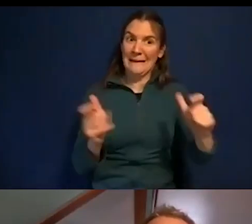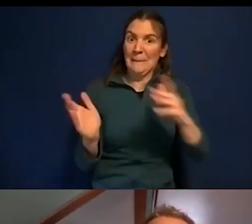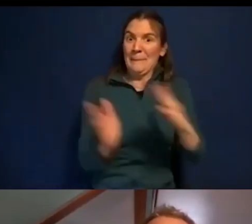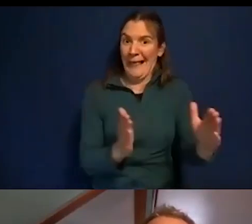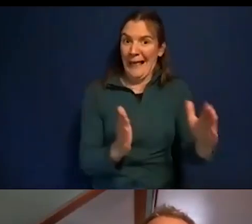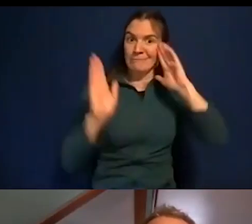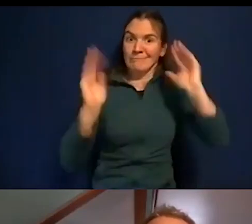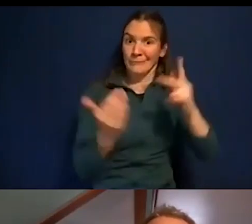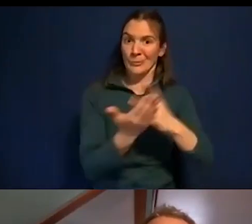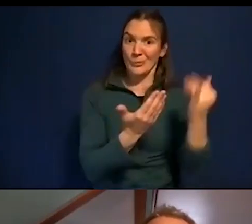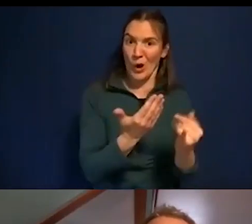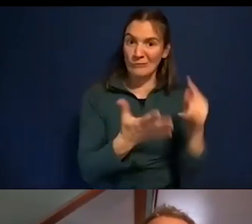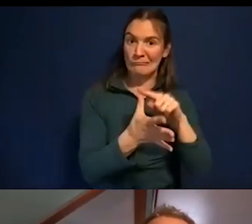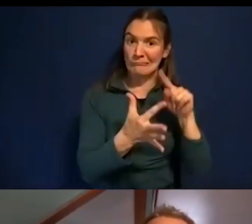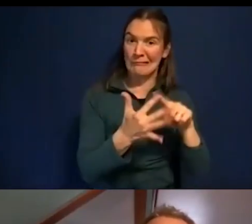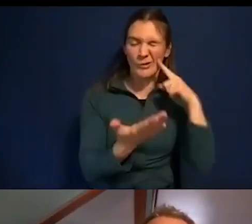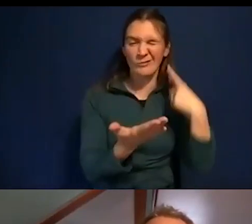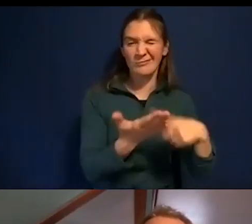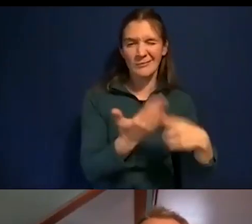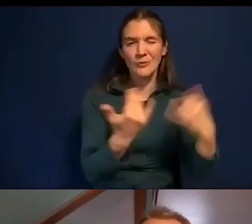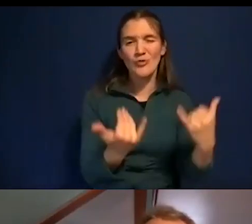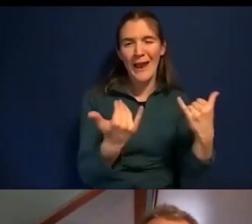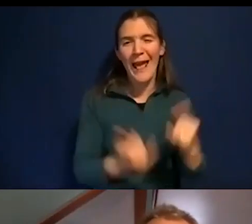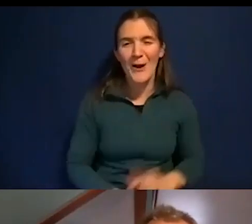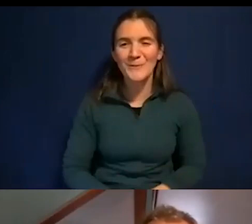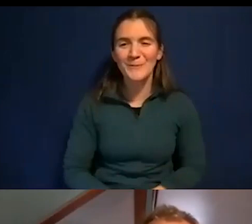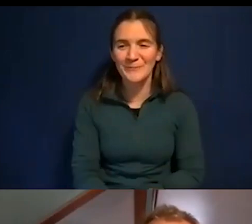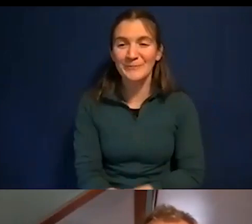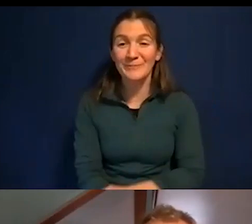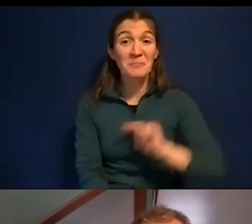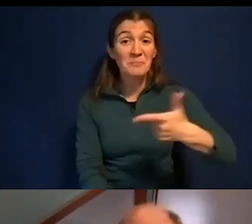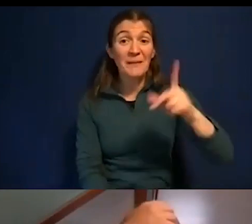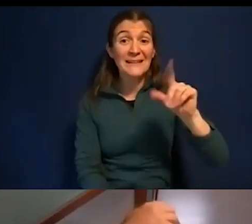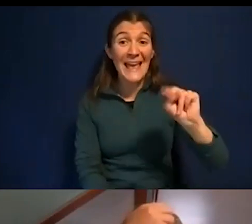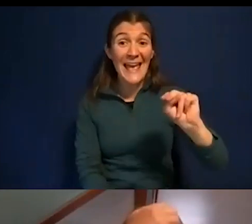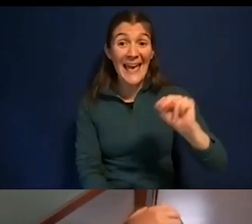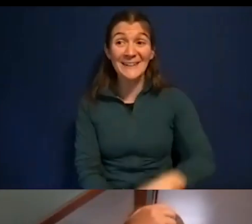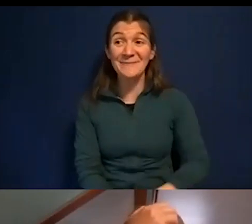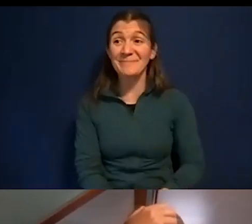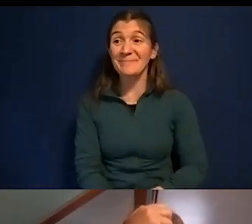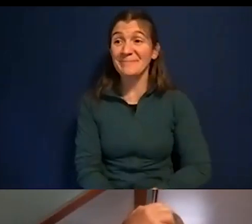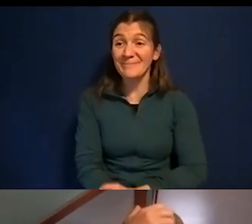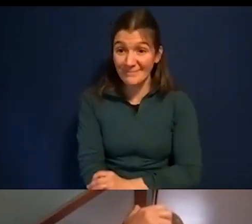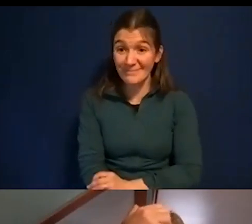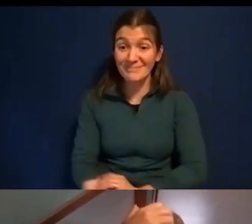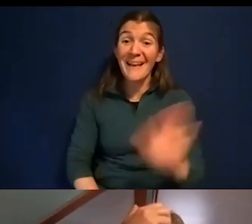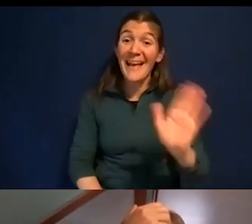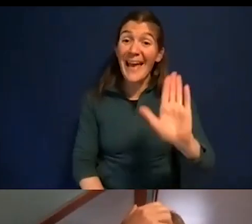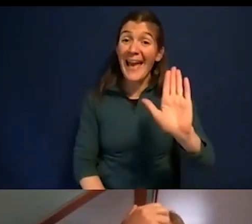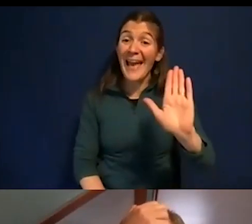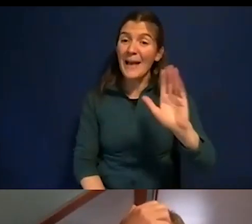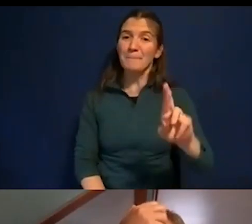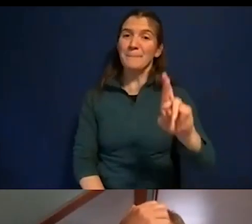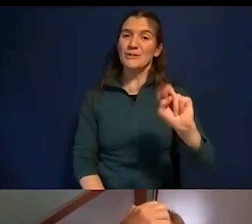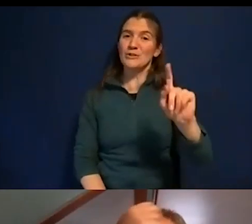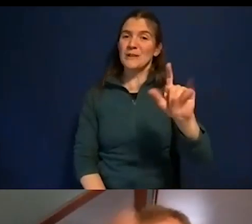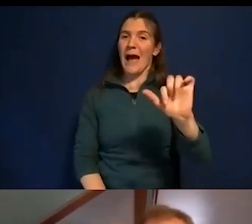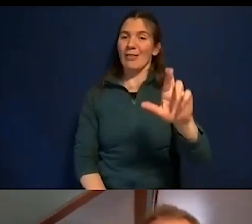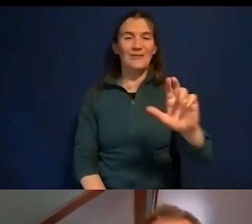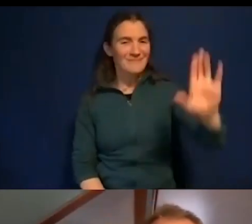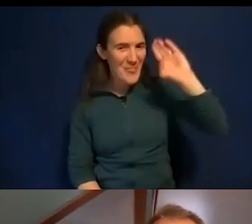this year there, it's important to spend a couple of minutes on that. So I'll turn it over to Dan. Great. Good evening, Mr. Tyler.